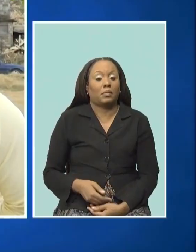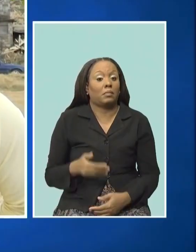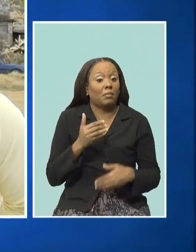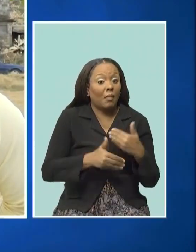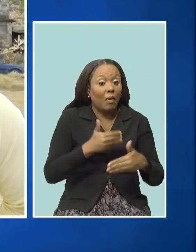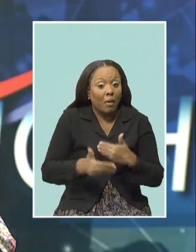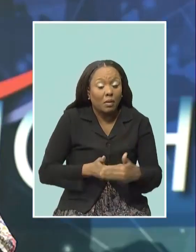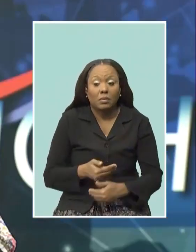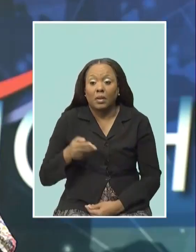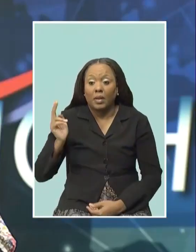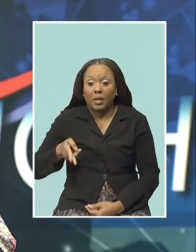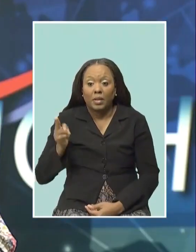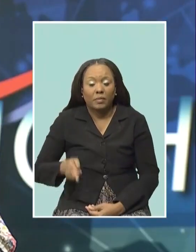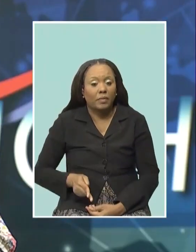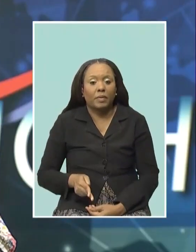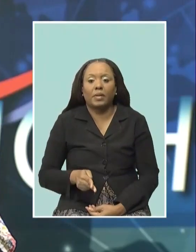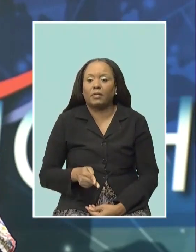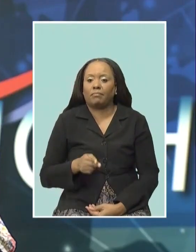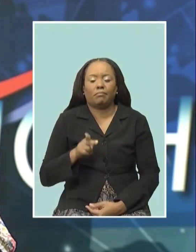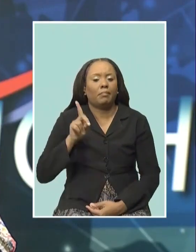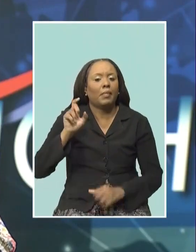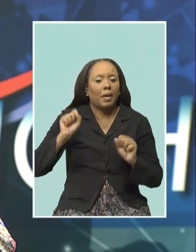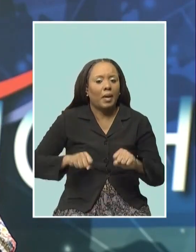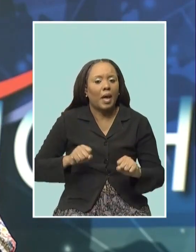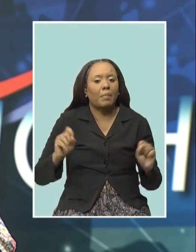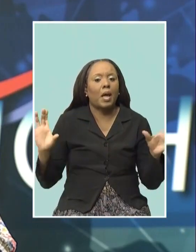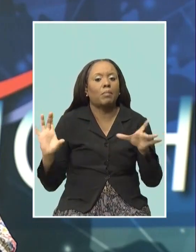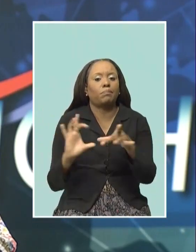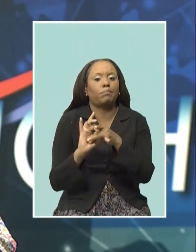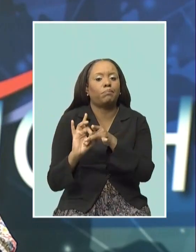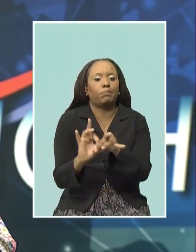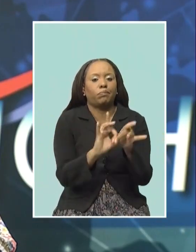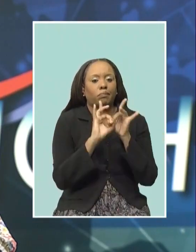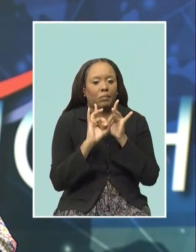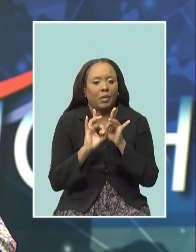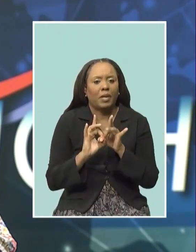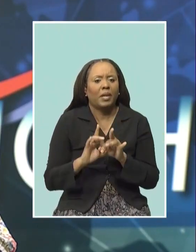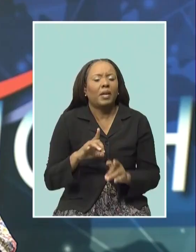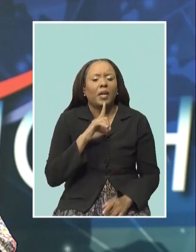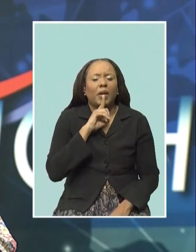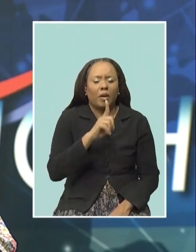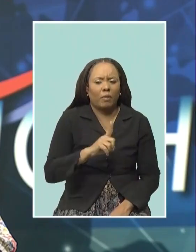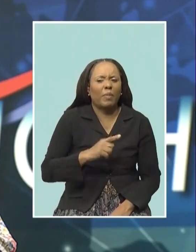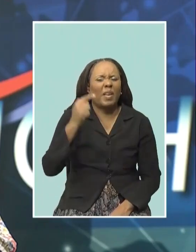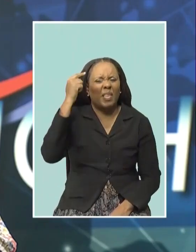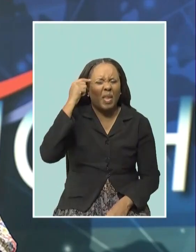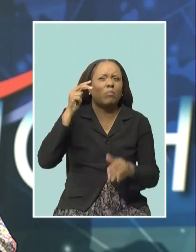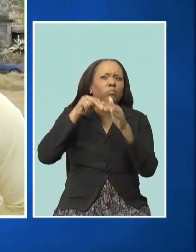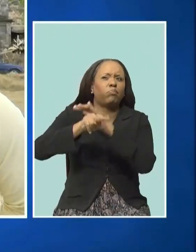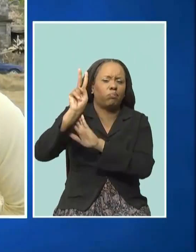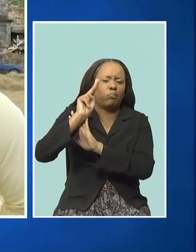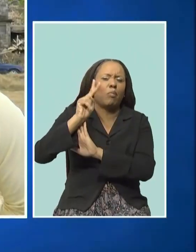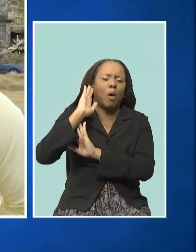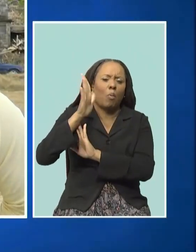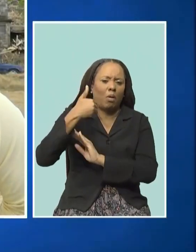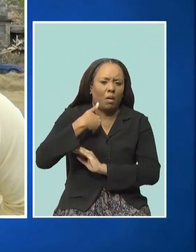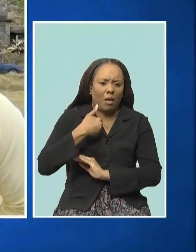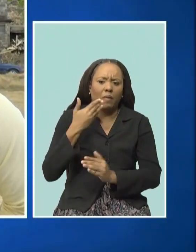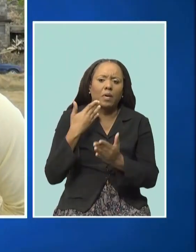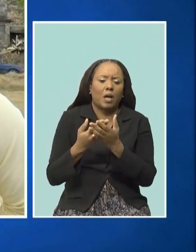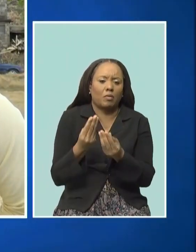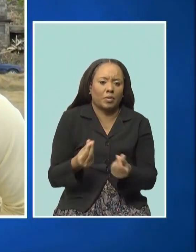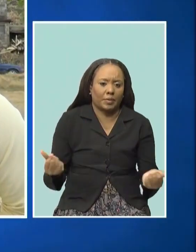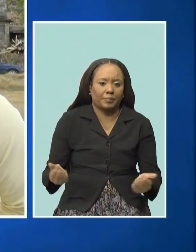conflict. As a result, he says he's optimistic agreement will be reached. I am to meet